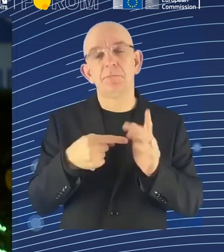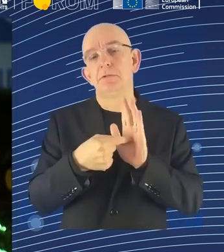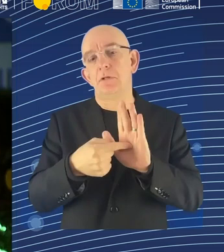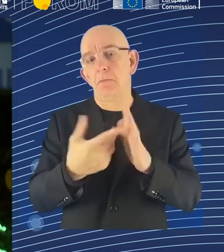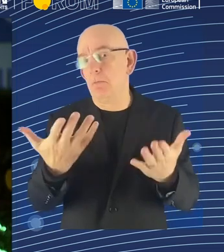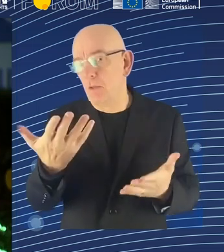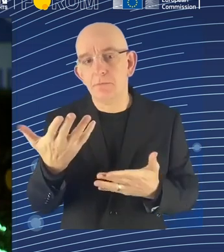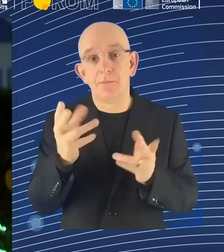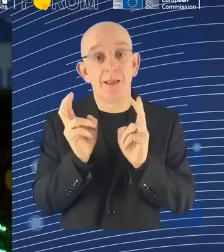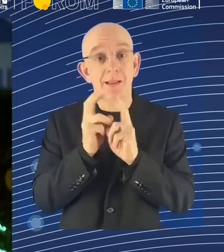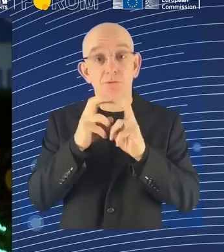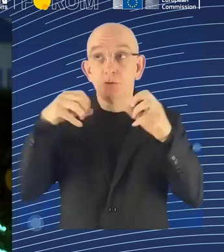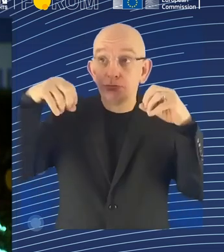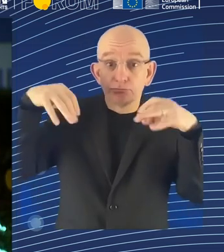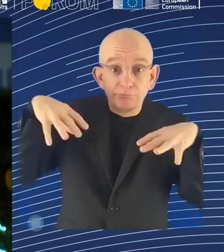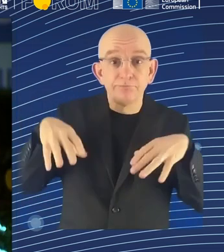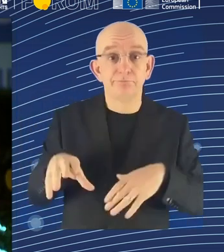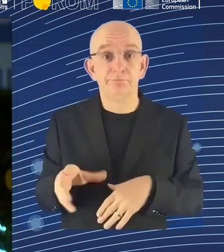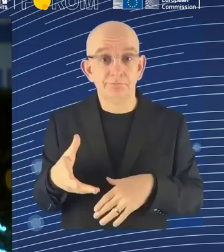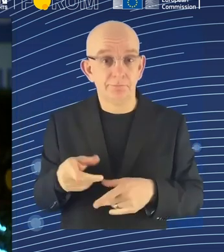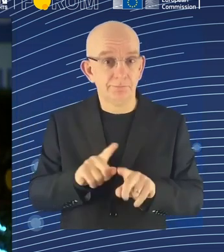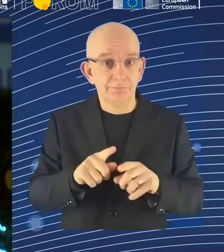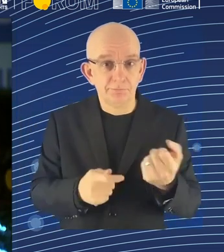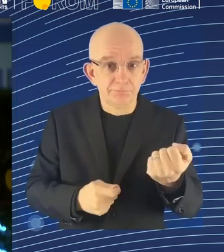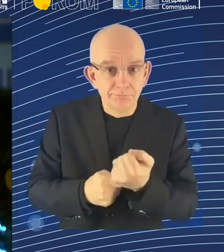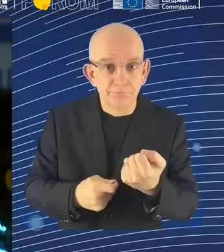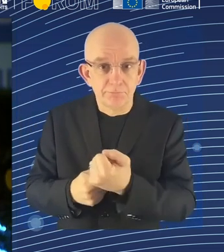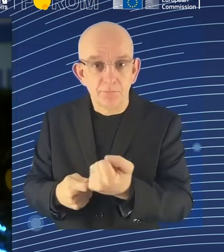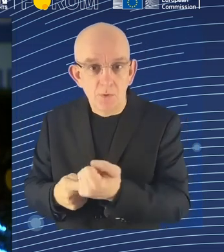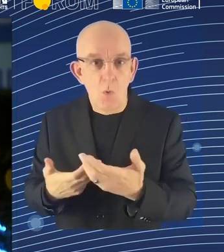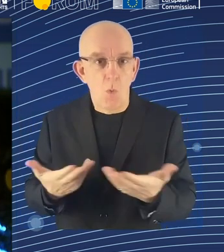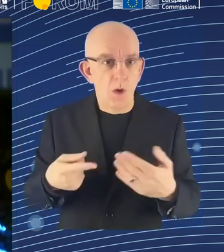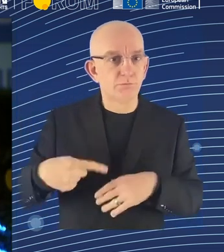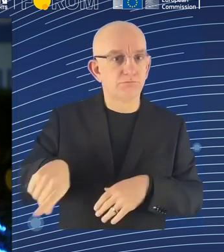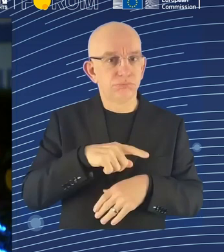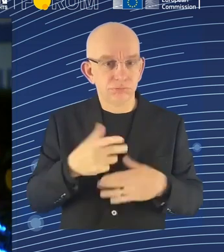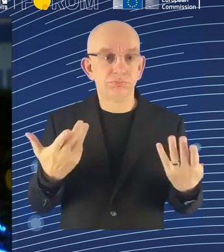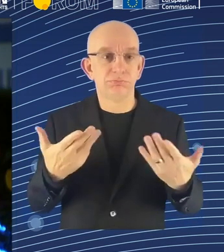1943, the first computer at Los Alamos, and then